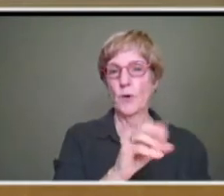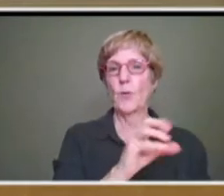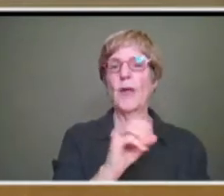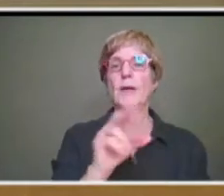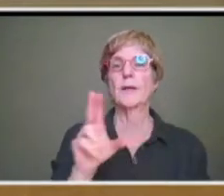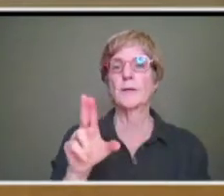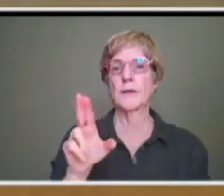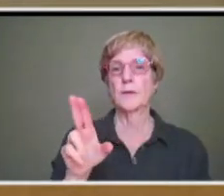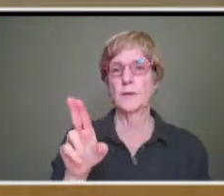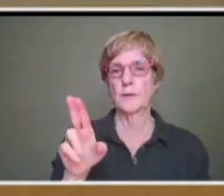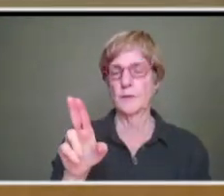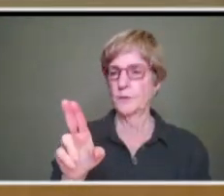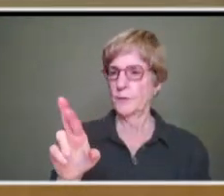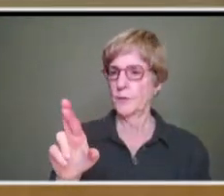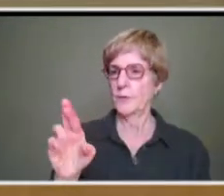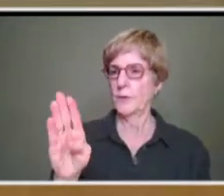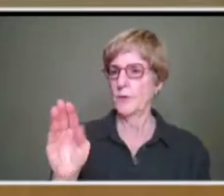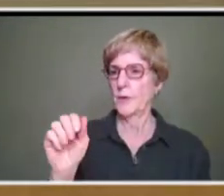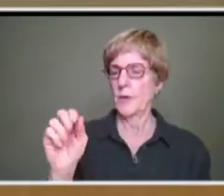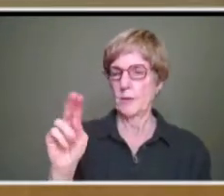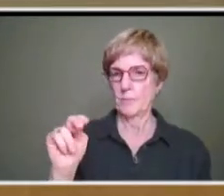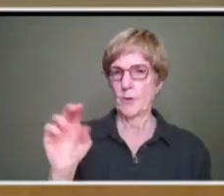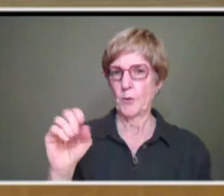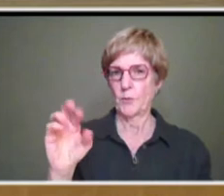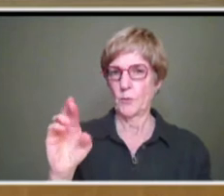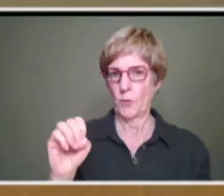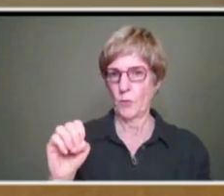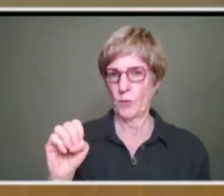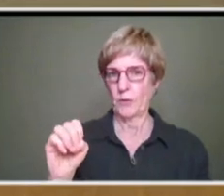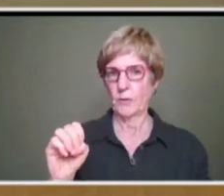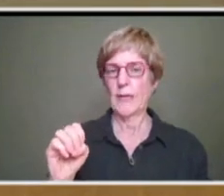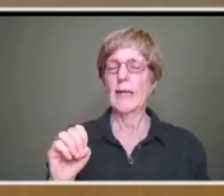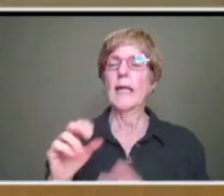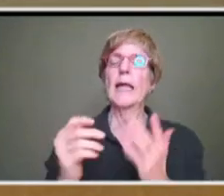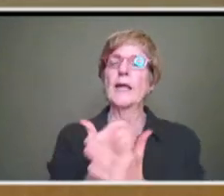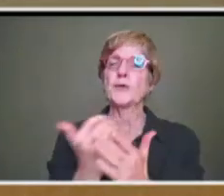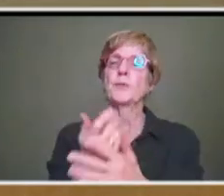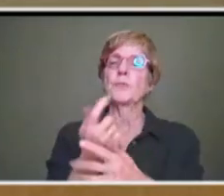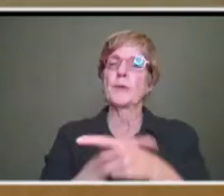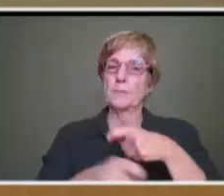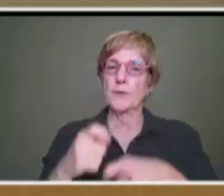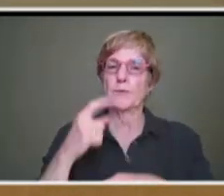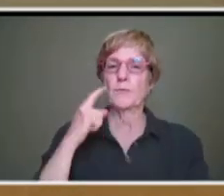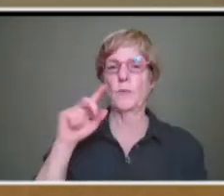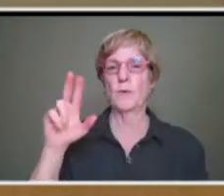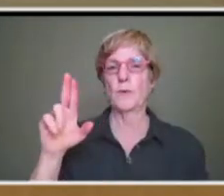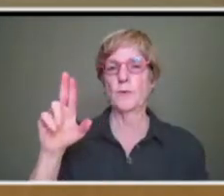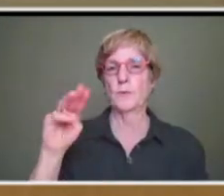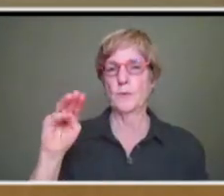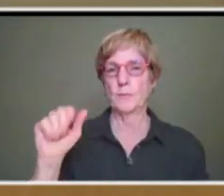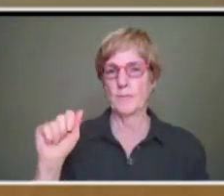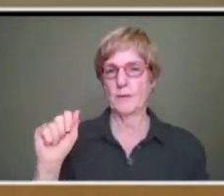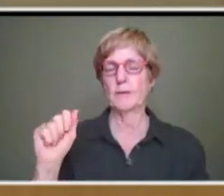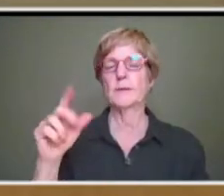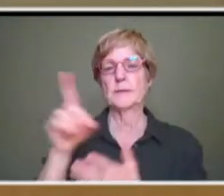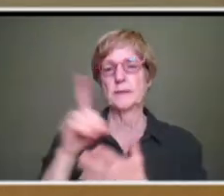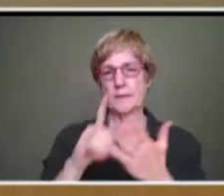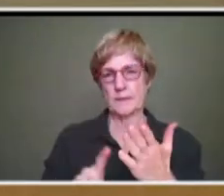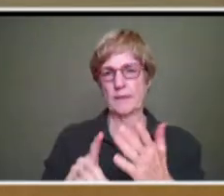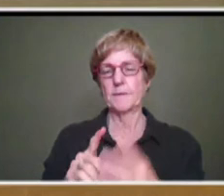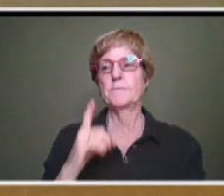design standards which are a greater a new replacement for a Yuma design standards and we believe that